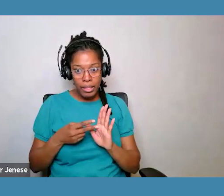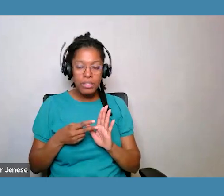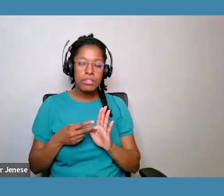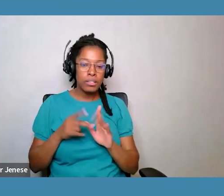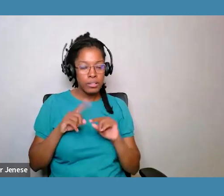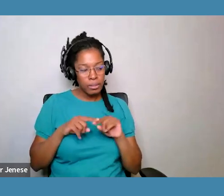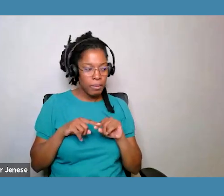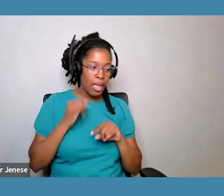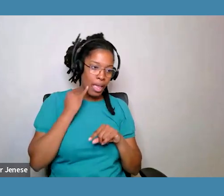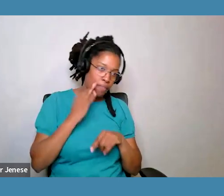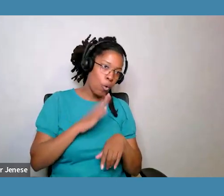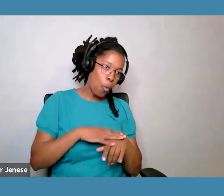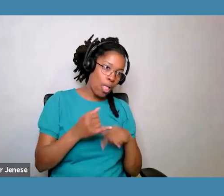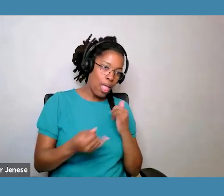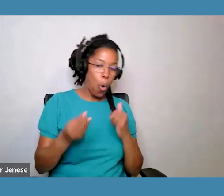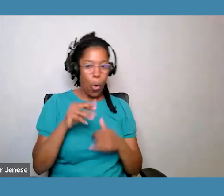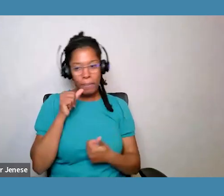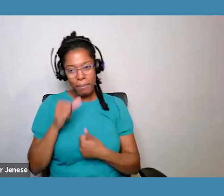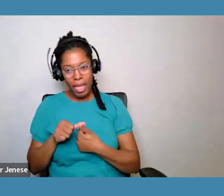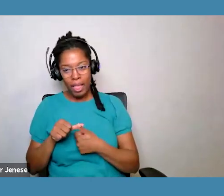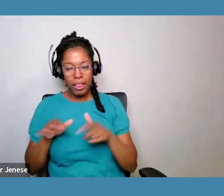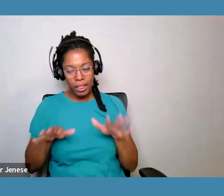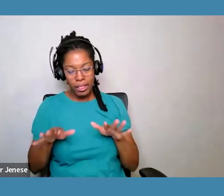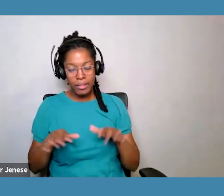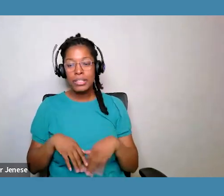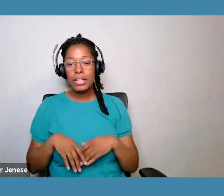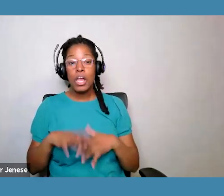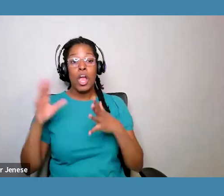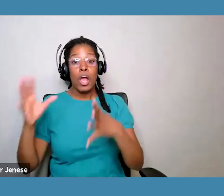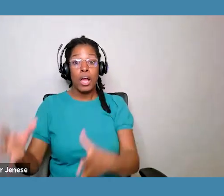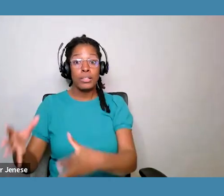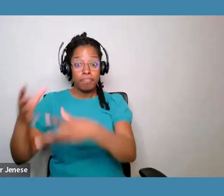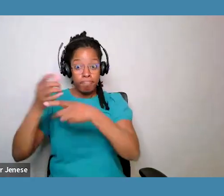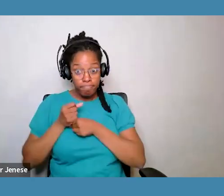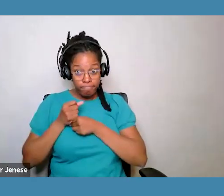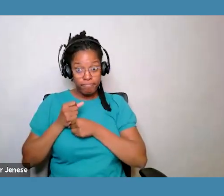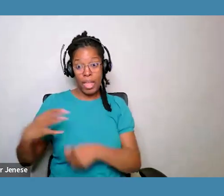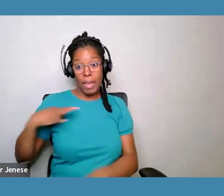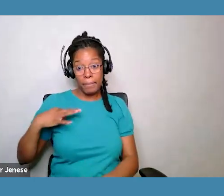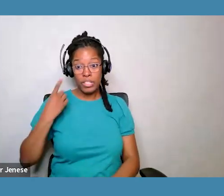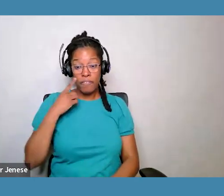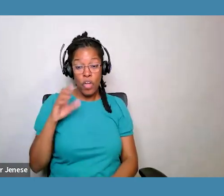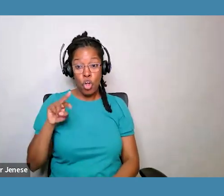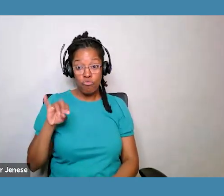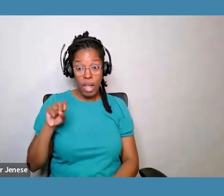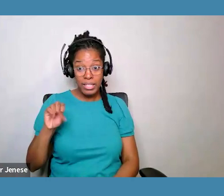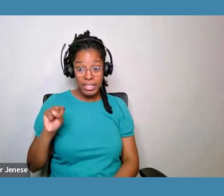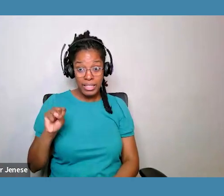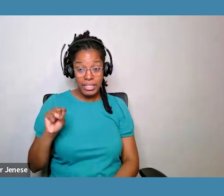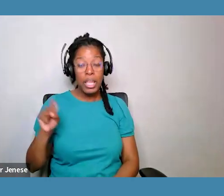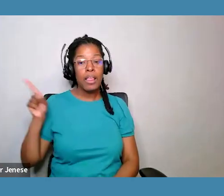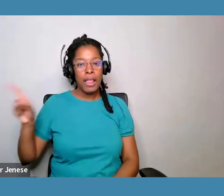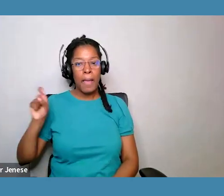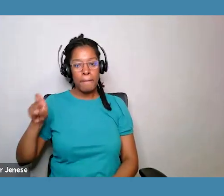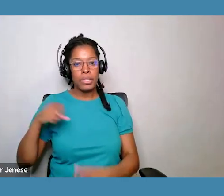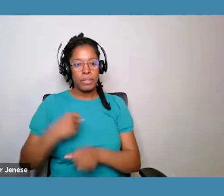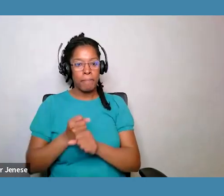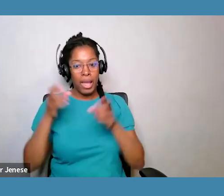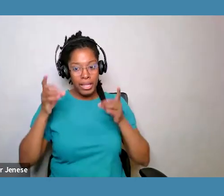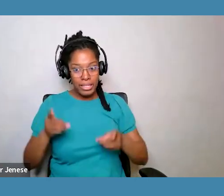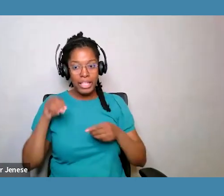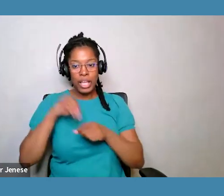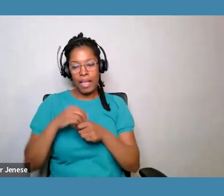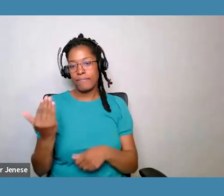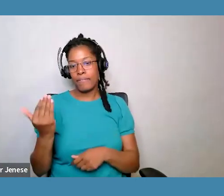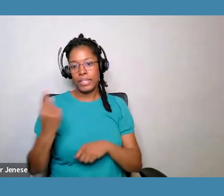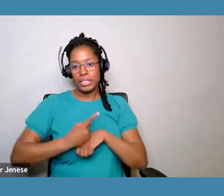we're doing this online or by mail. Once they have your application for crisis, they have to make a determination within